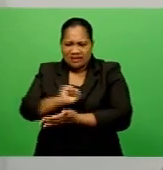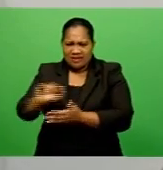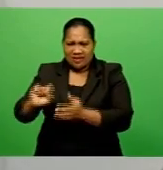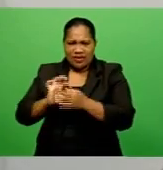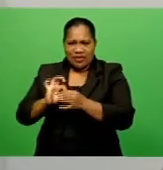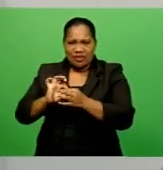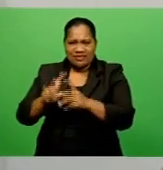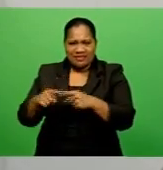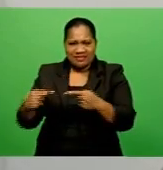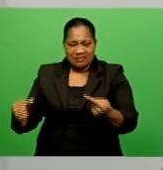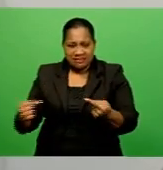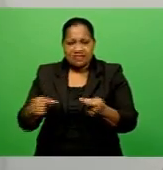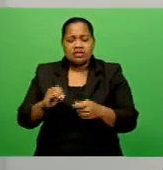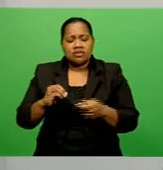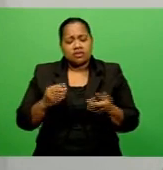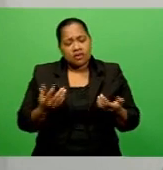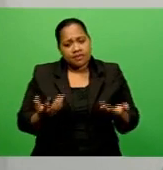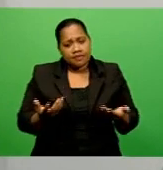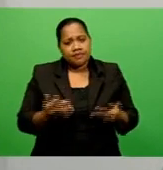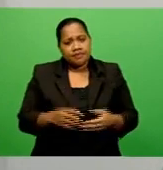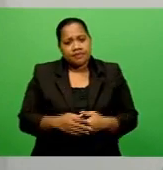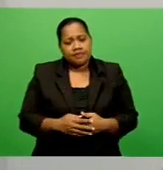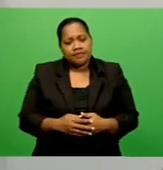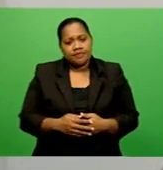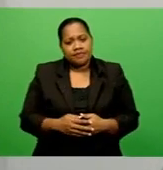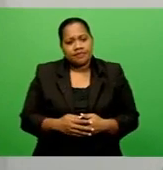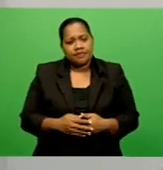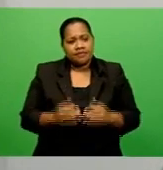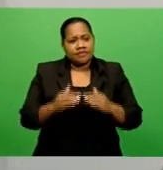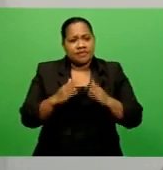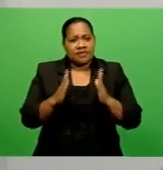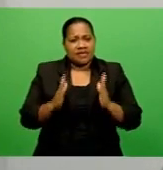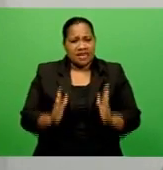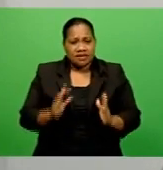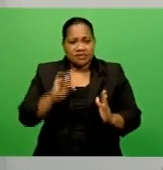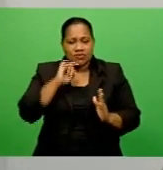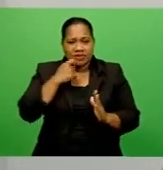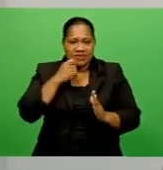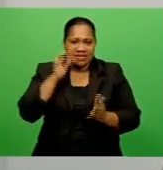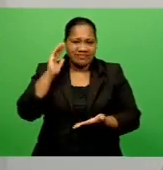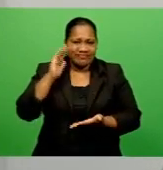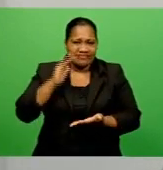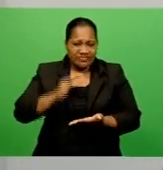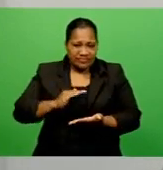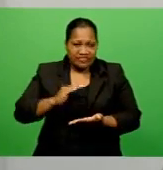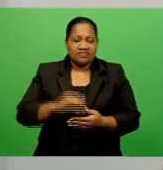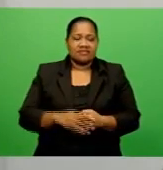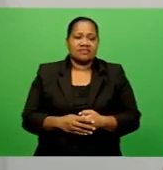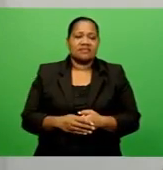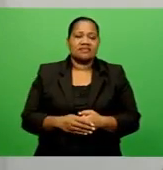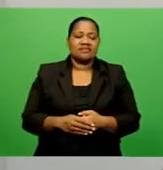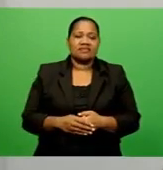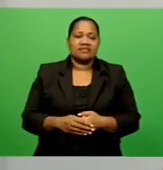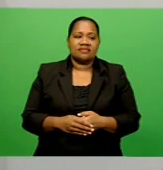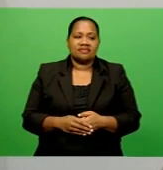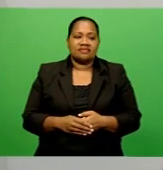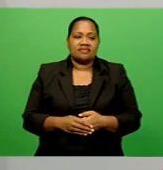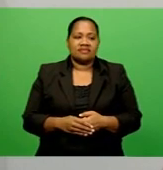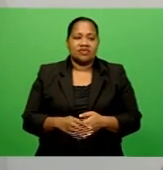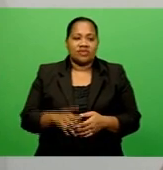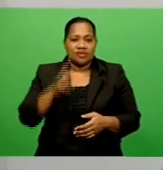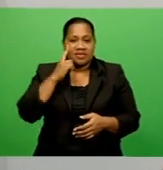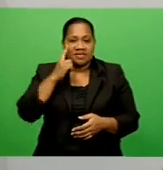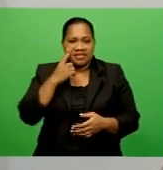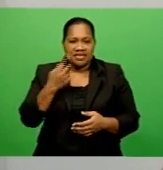active. So definitely the price will be less, and there will be limited transaction taking